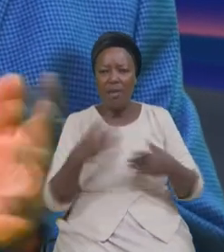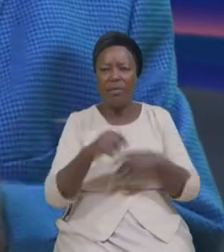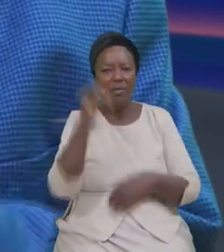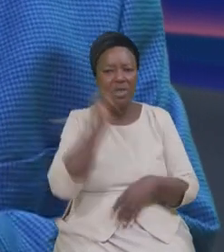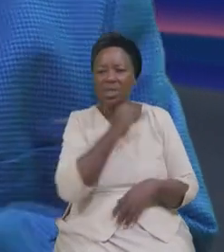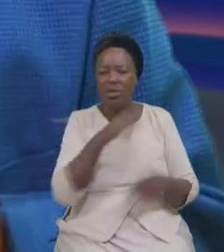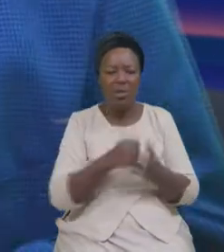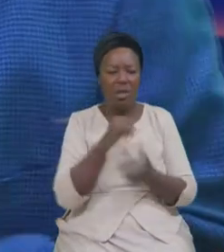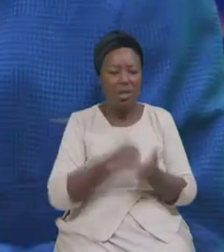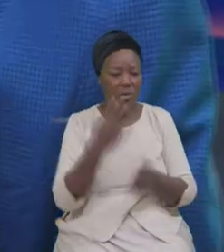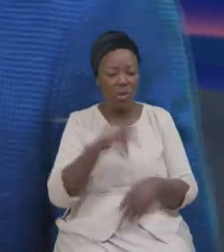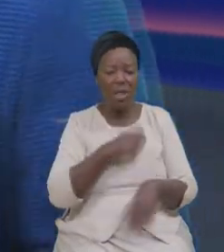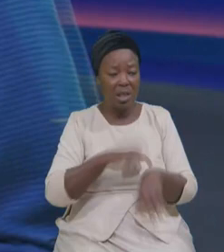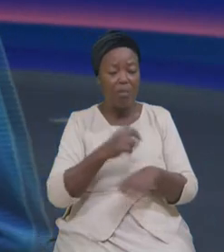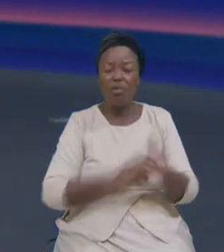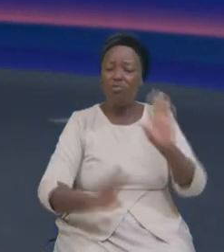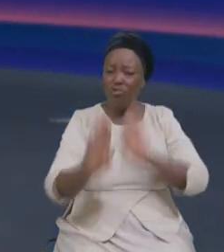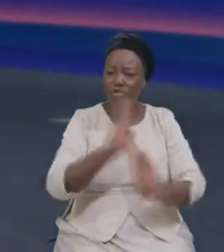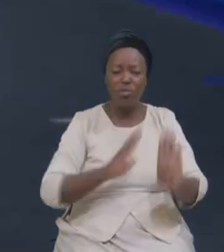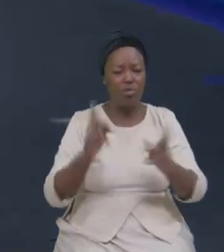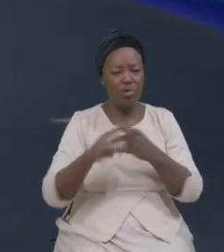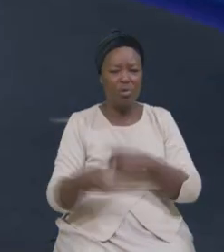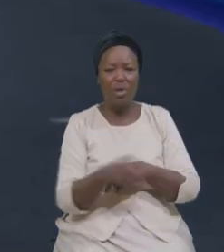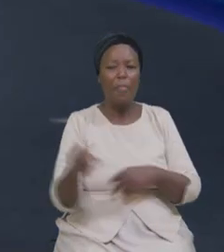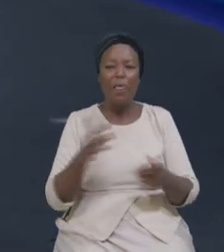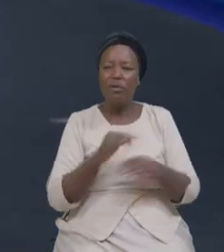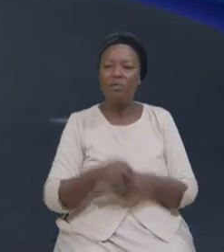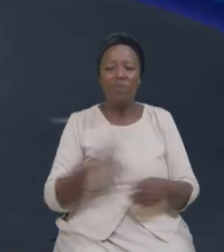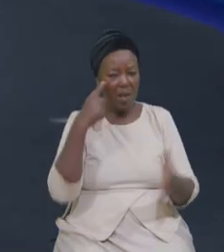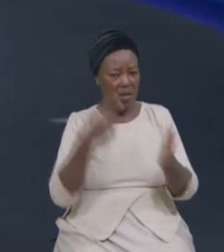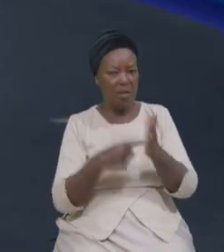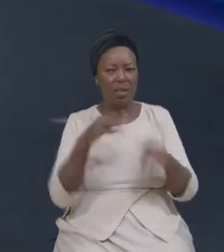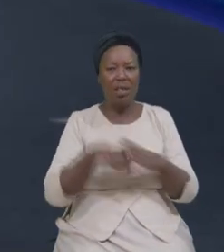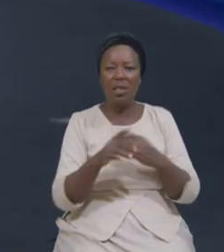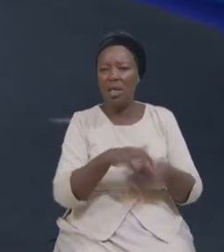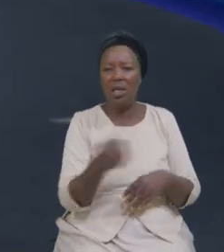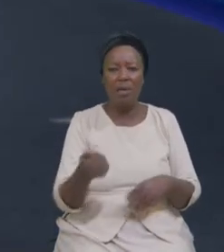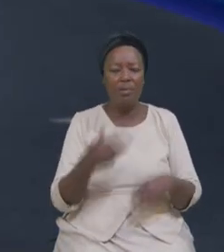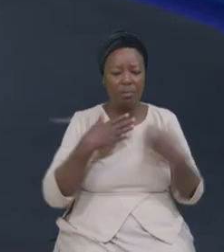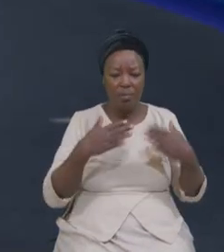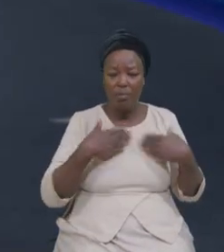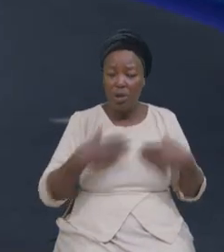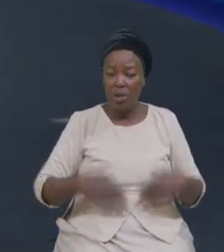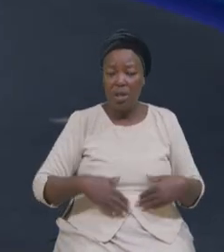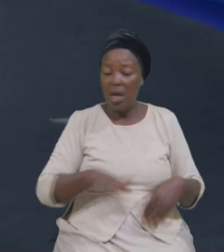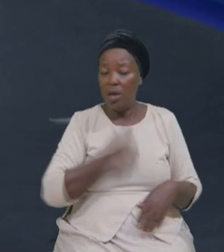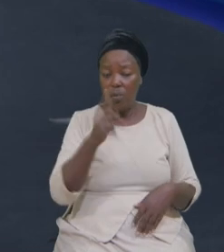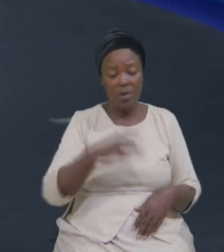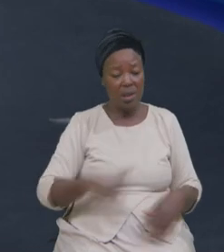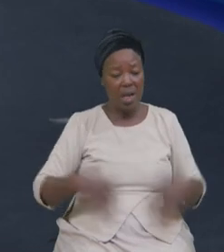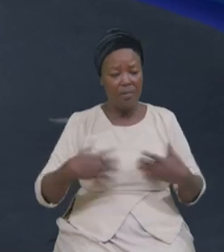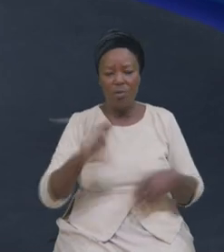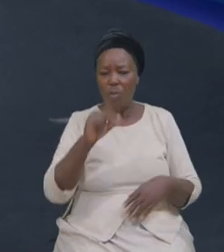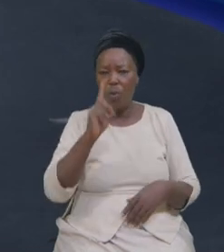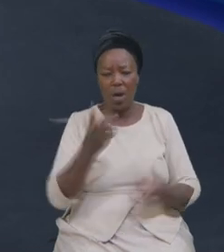day of trouble today. If you check up in anyone's life, there is no man that comes to this world without a